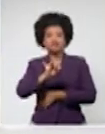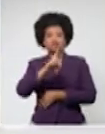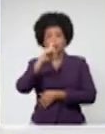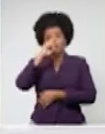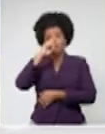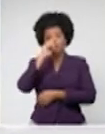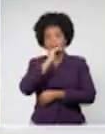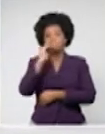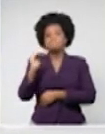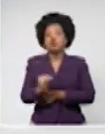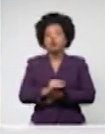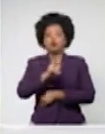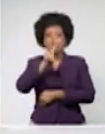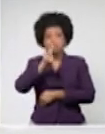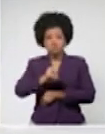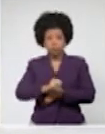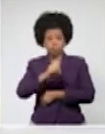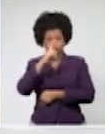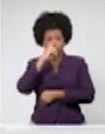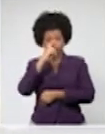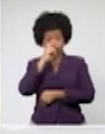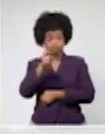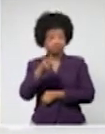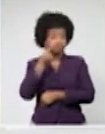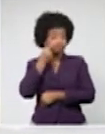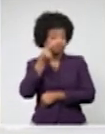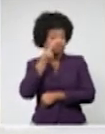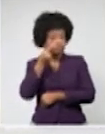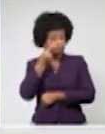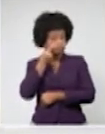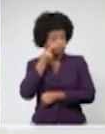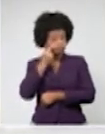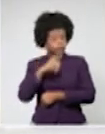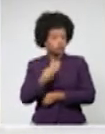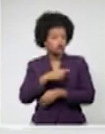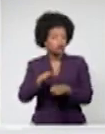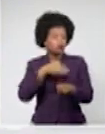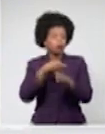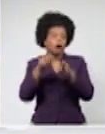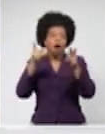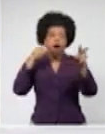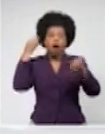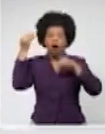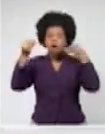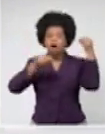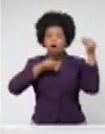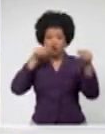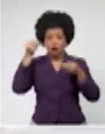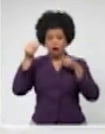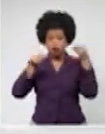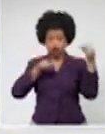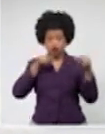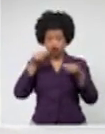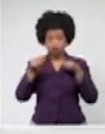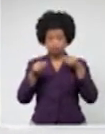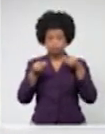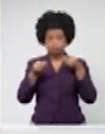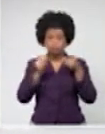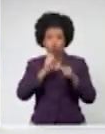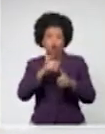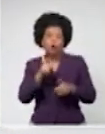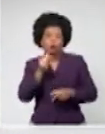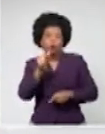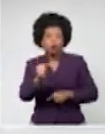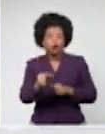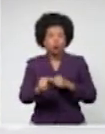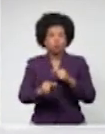to Havana province, 19 to Artemisa province, 2 cases belong to Granma province. Matanzas, Mayabeque, Villa Clara,